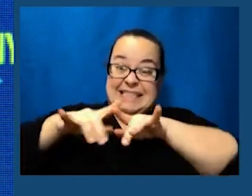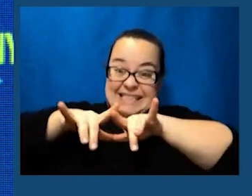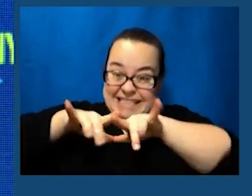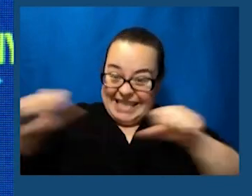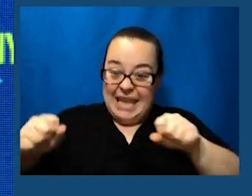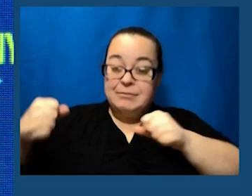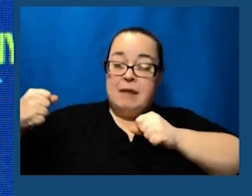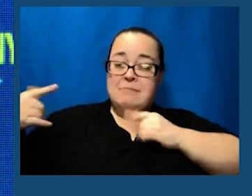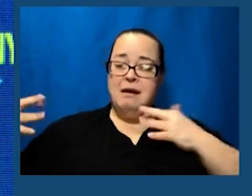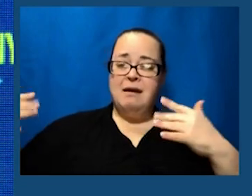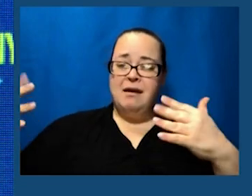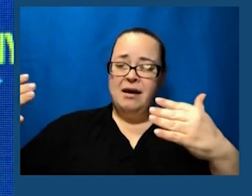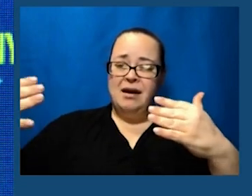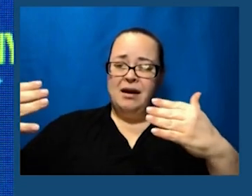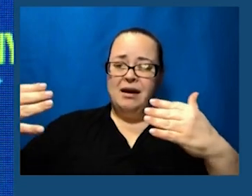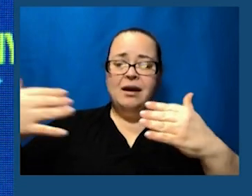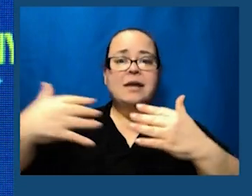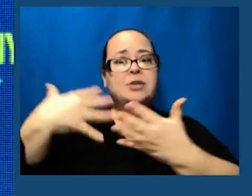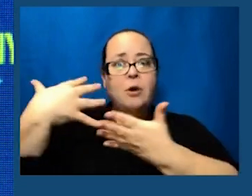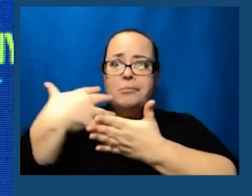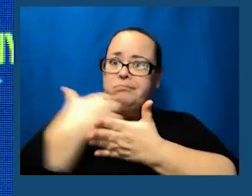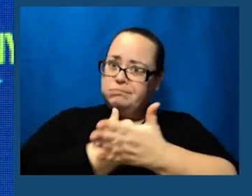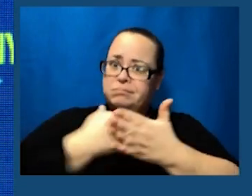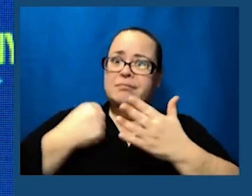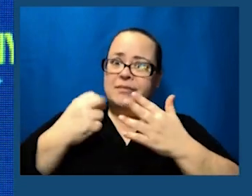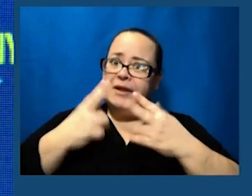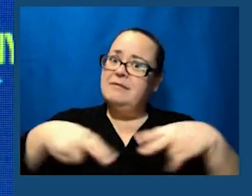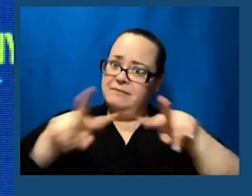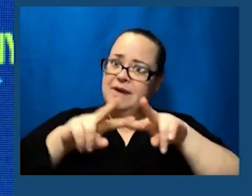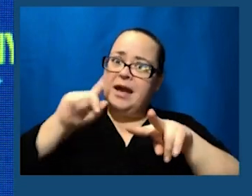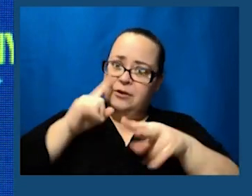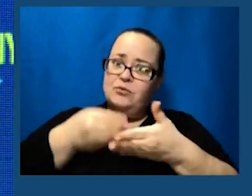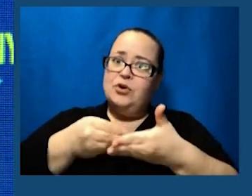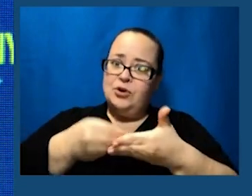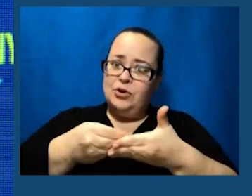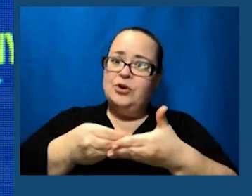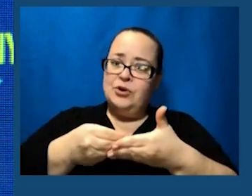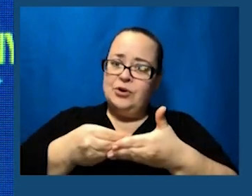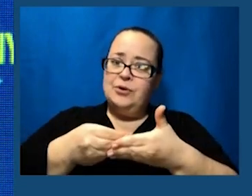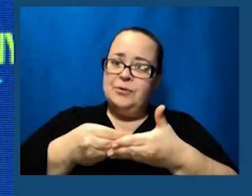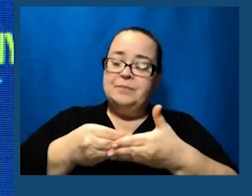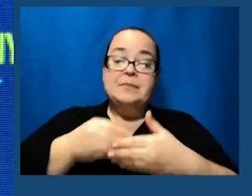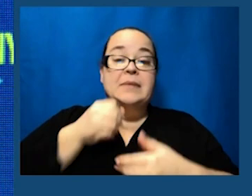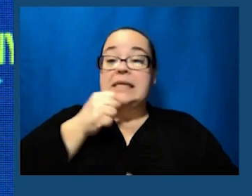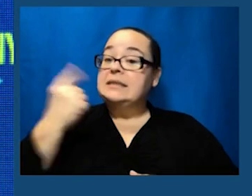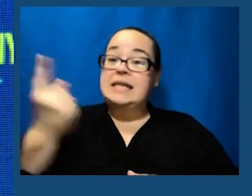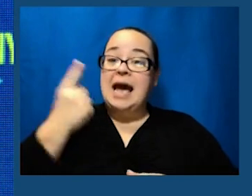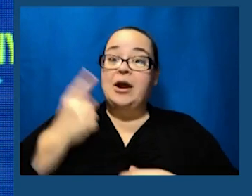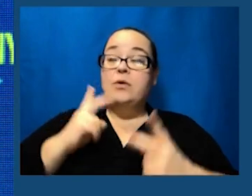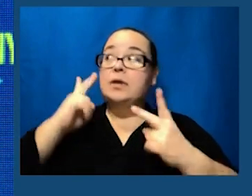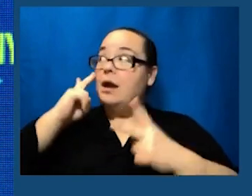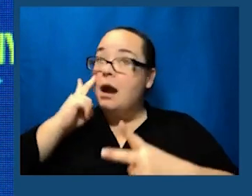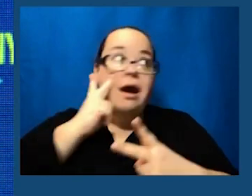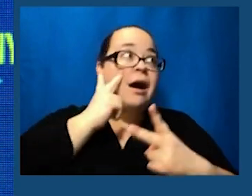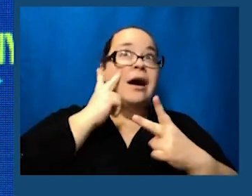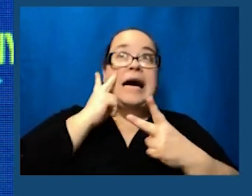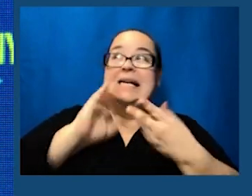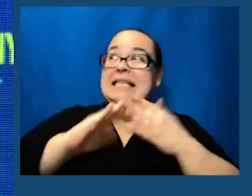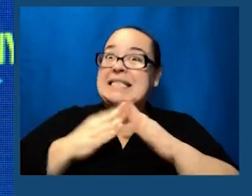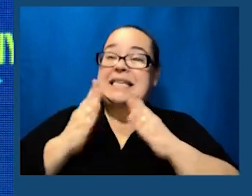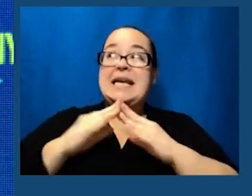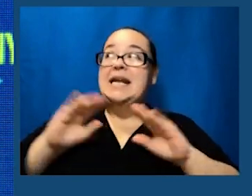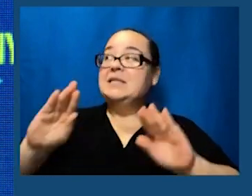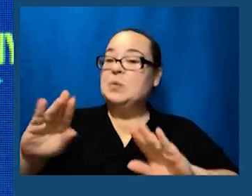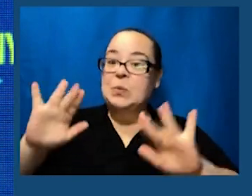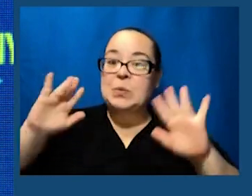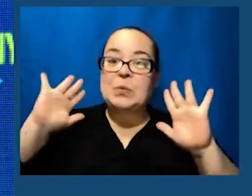what I'll tell you happens, it's not just the physical landscape that changed. The downtowns are spruced up, new businesses come in,